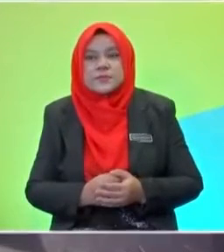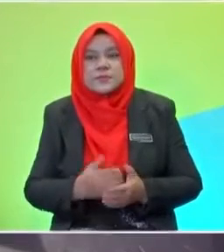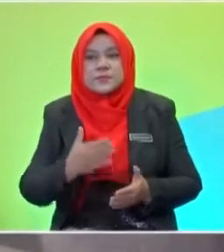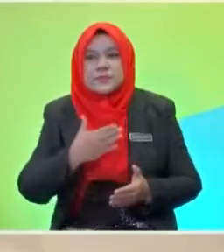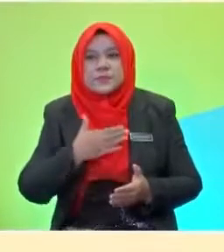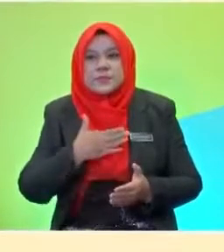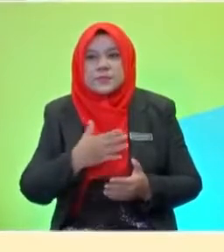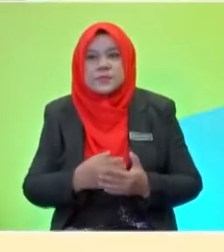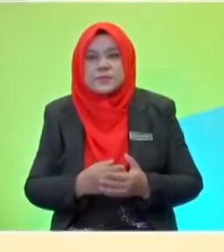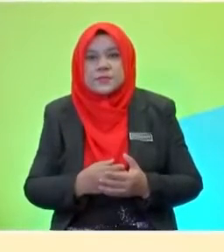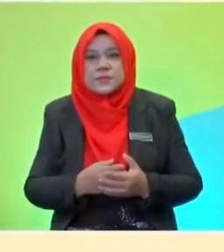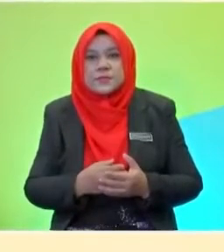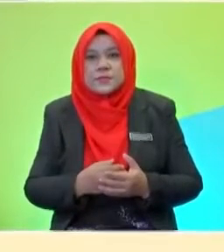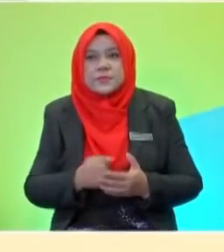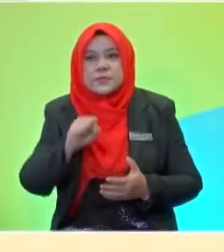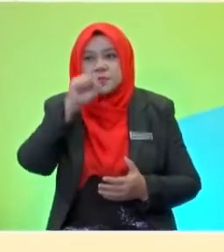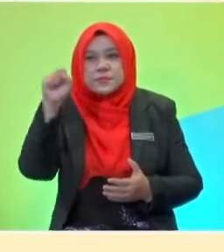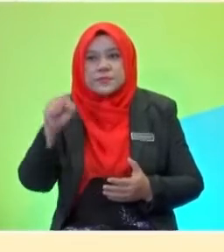My question.